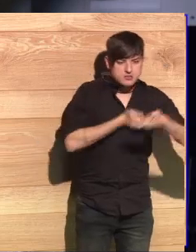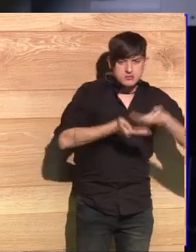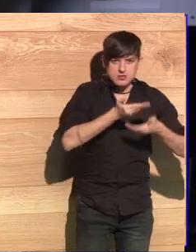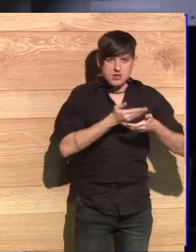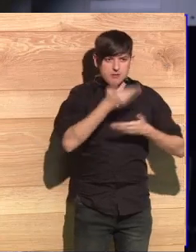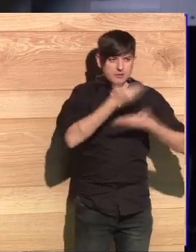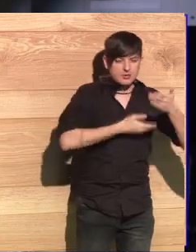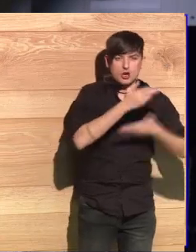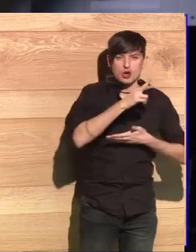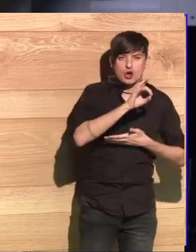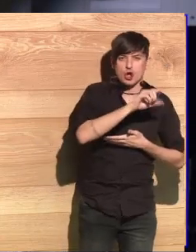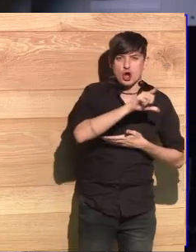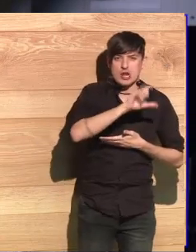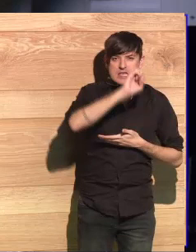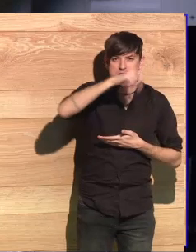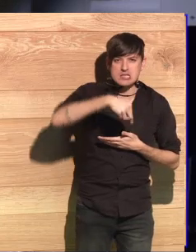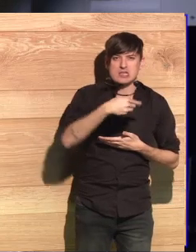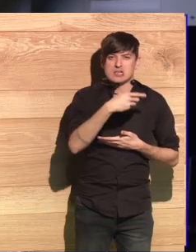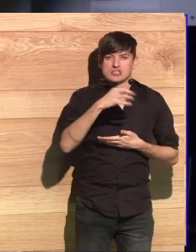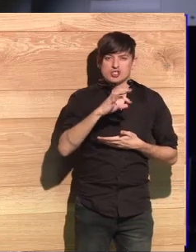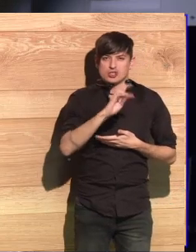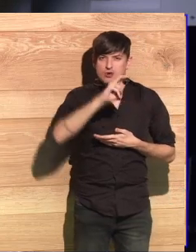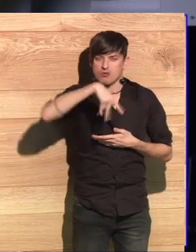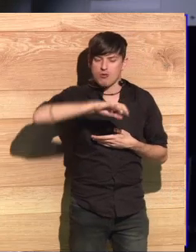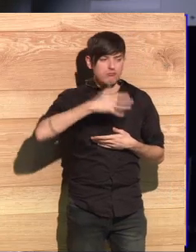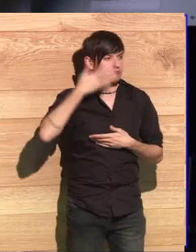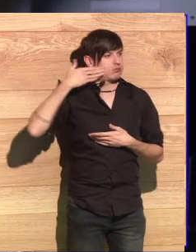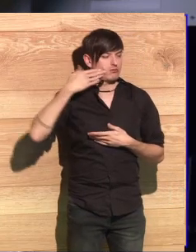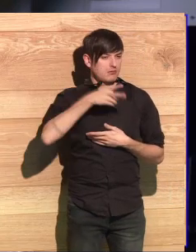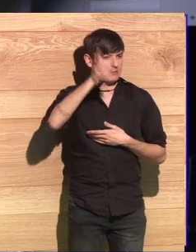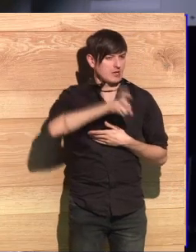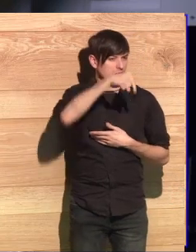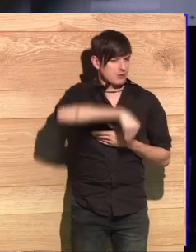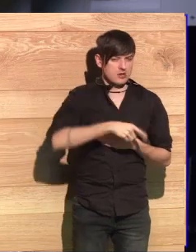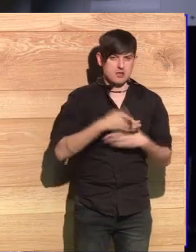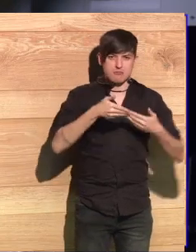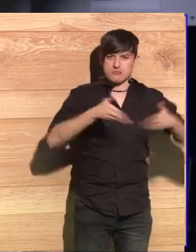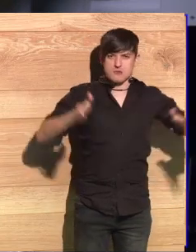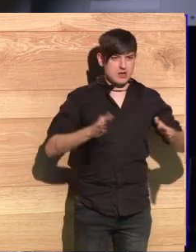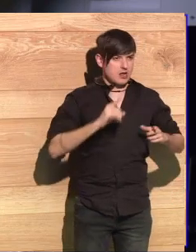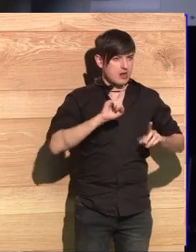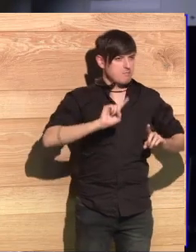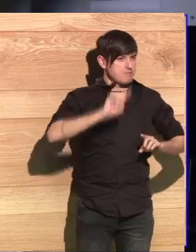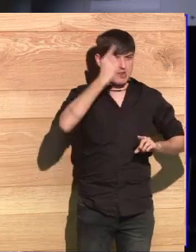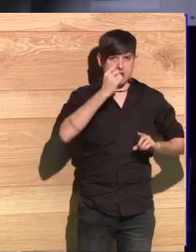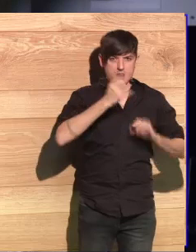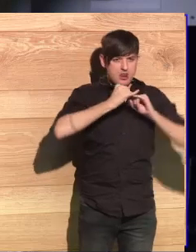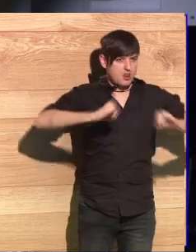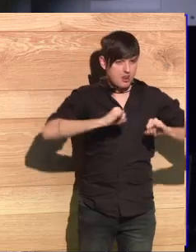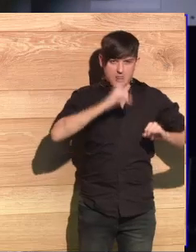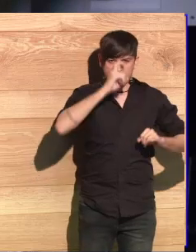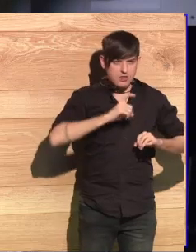and she collaborates with media such as the Rolling Stones, Cadena Ser, and we're honored to have